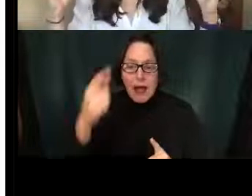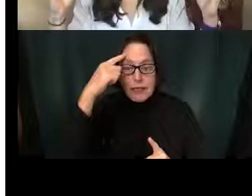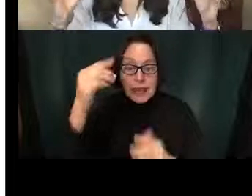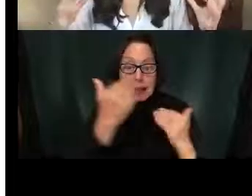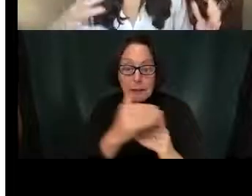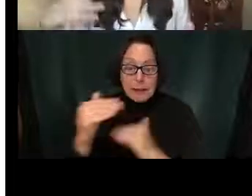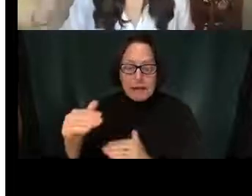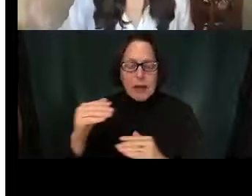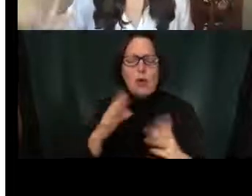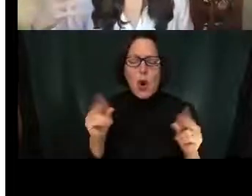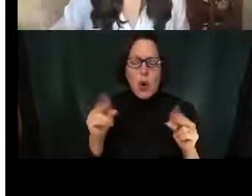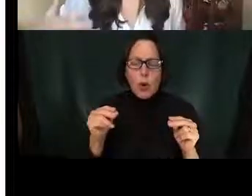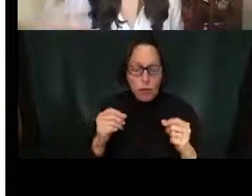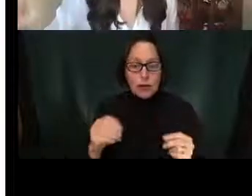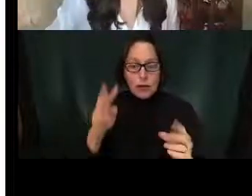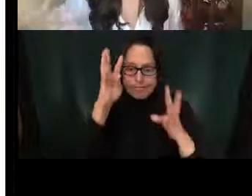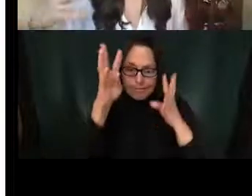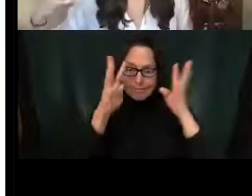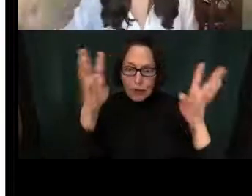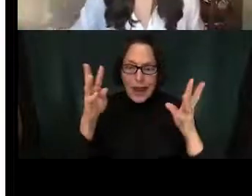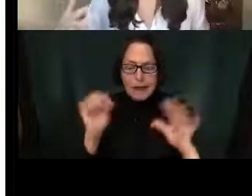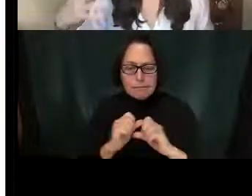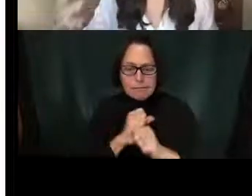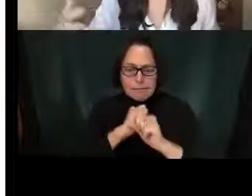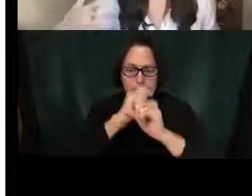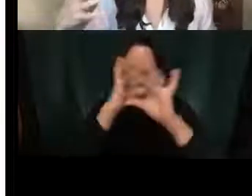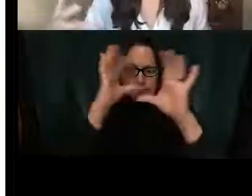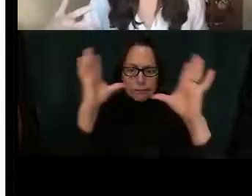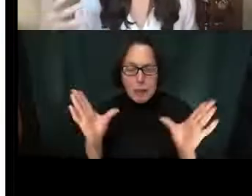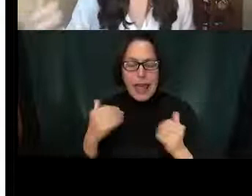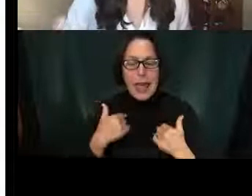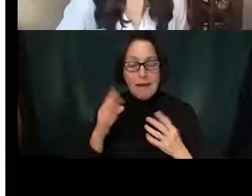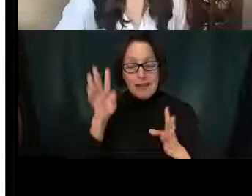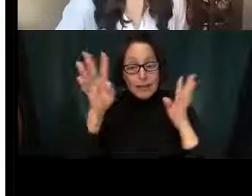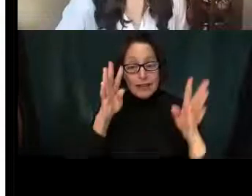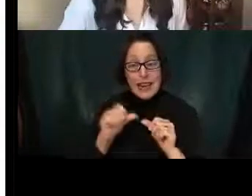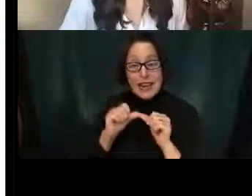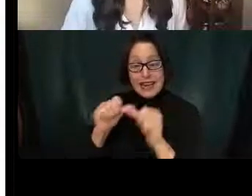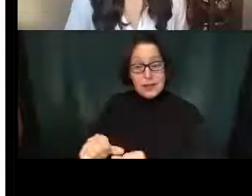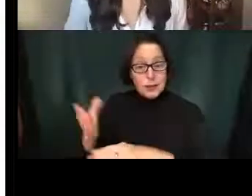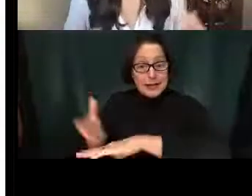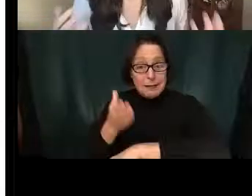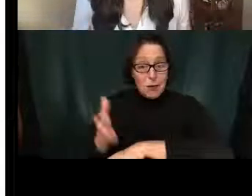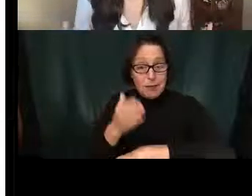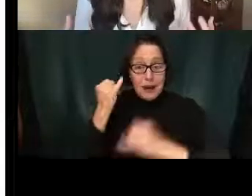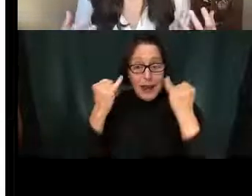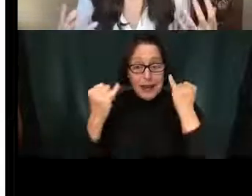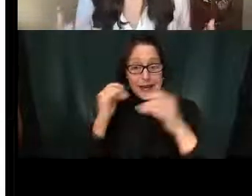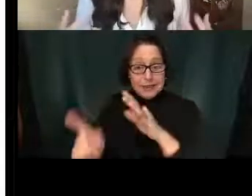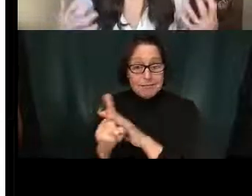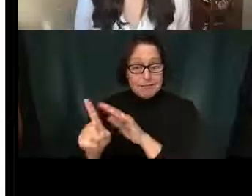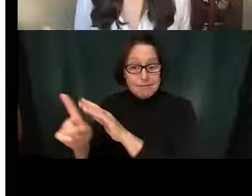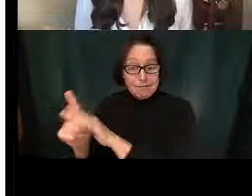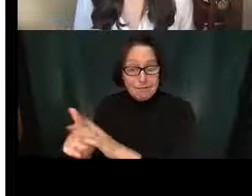thinking expansively. And this is where we get creativity and innovation and really those continuous improvement ideas. And three, we want to